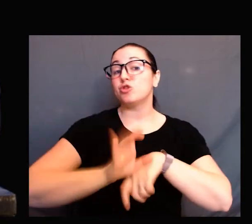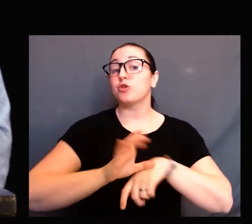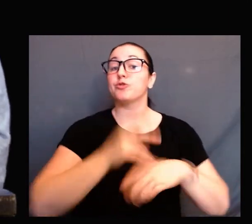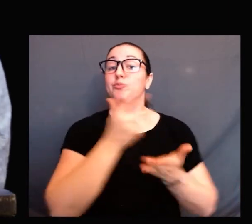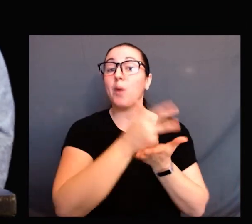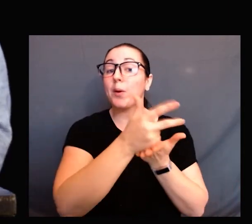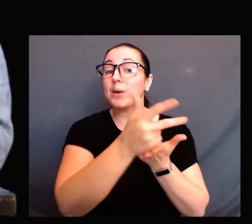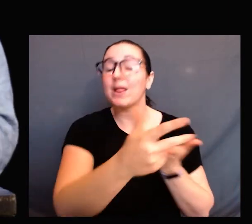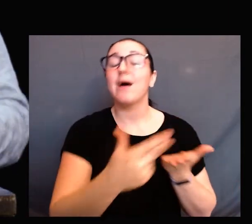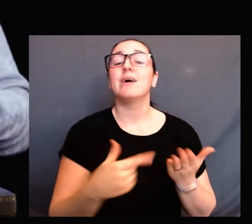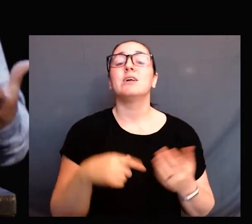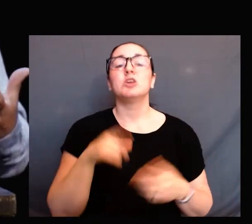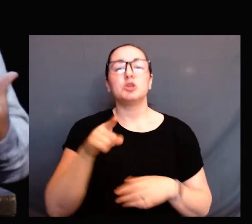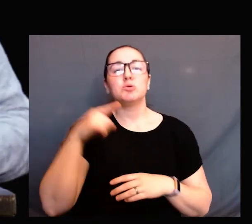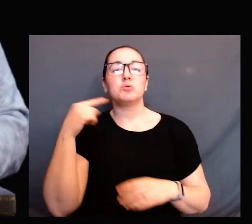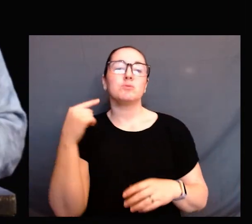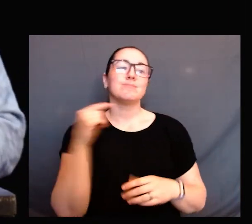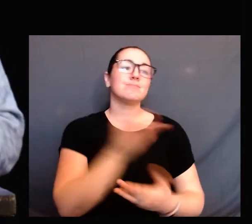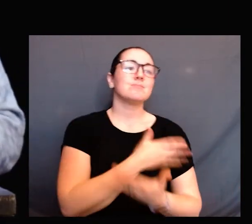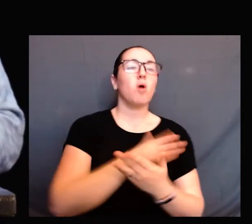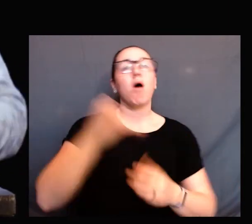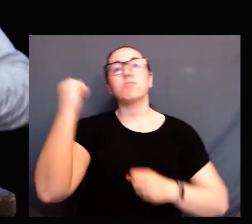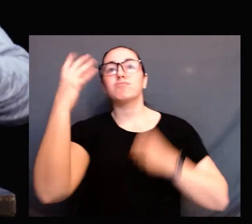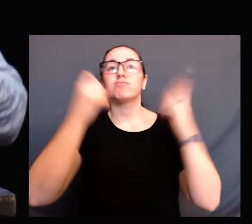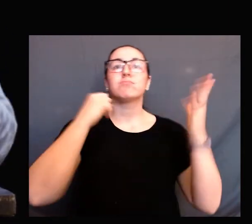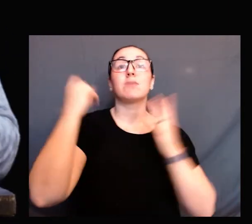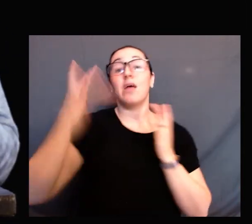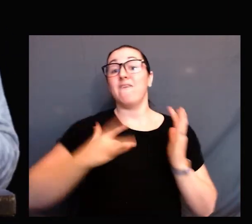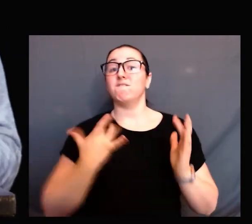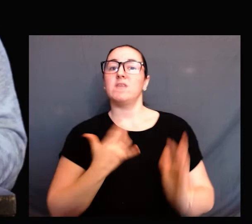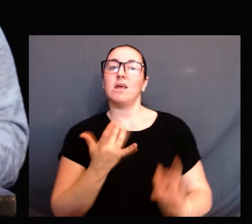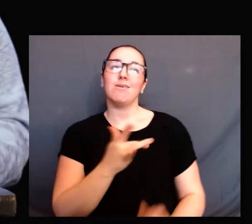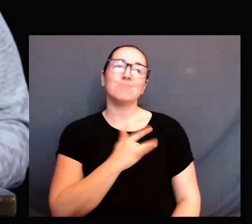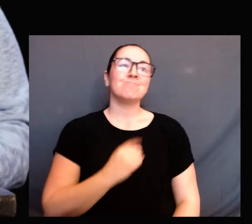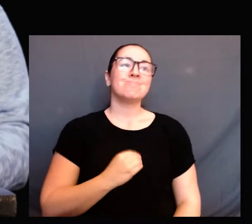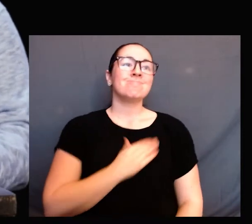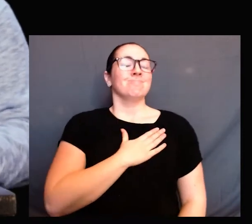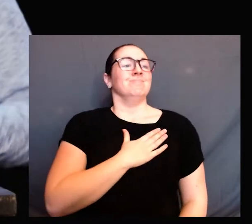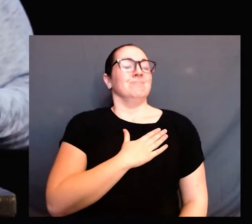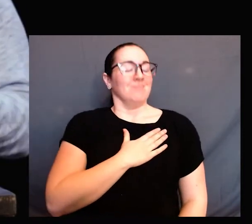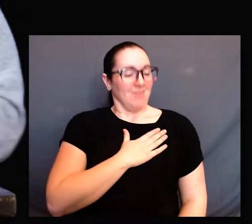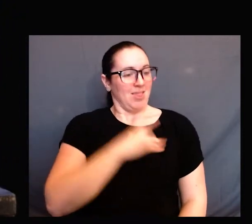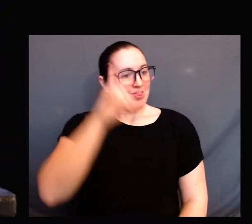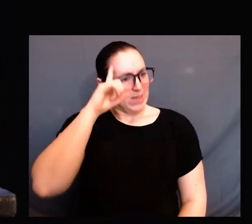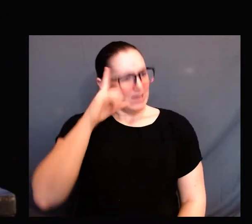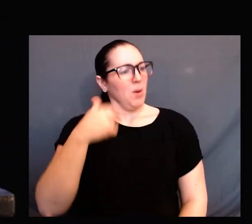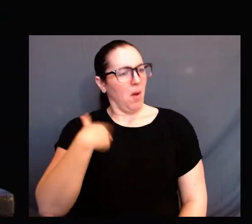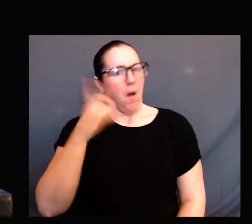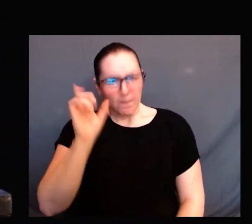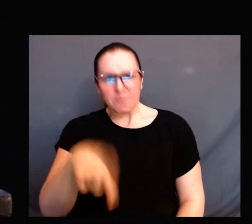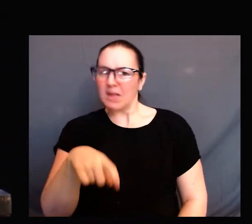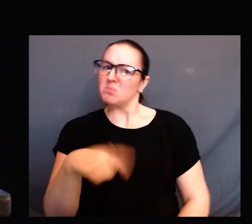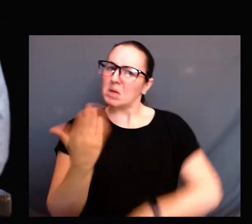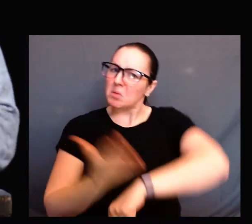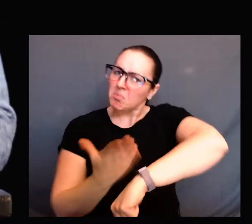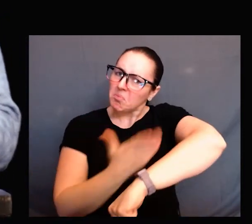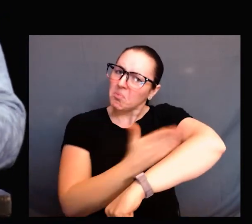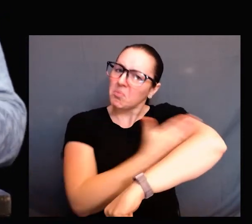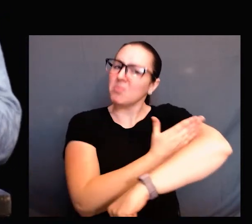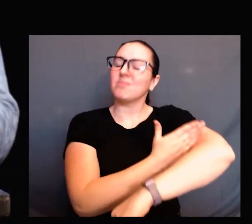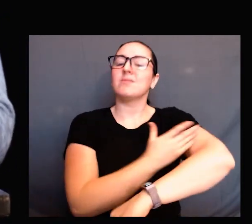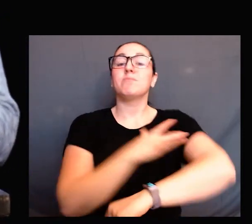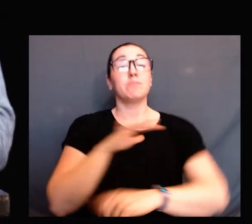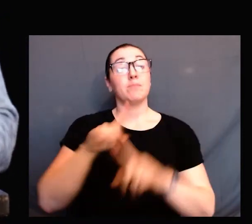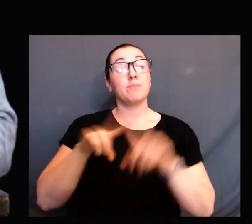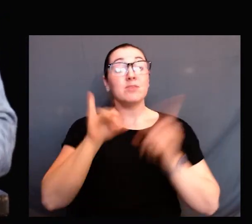found your way to a seat, sang some of the songs. Maybe you were moved inside of you. You're thinking, I must be making some progress. James